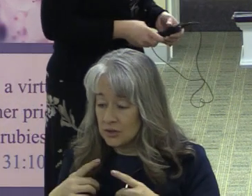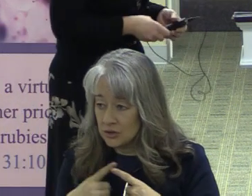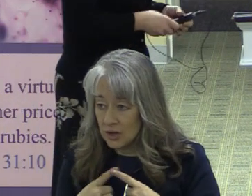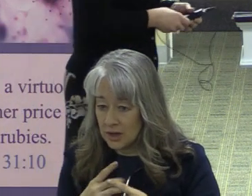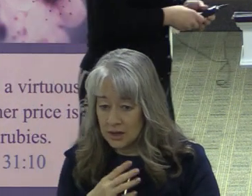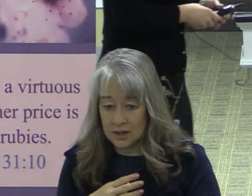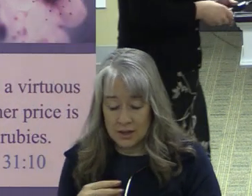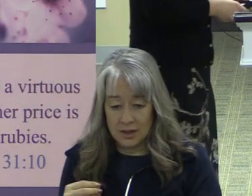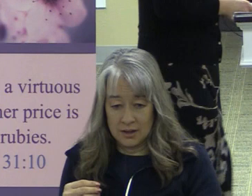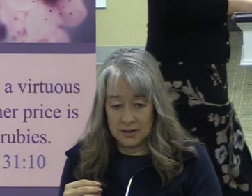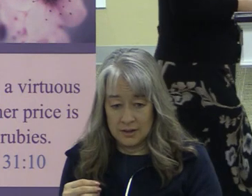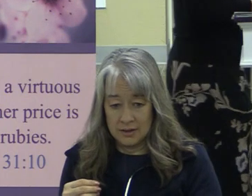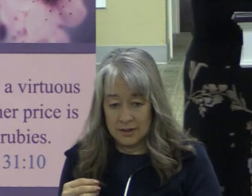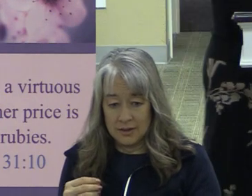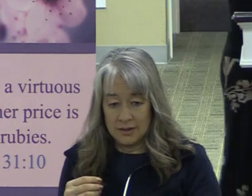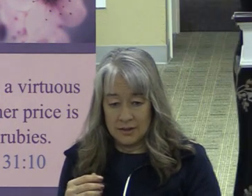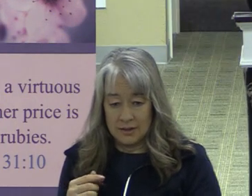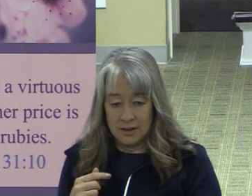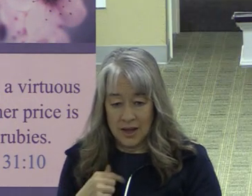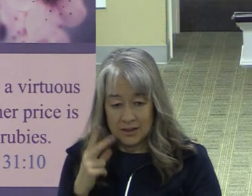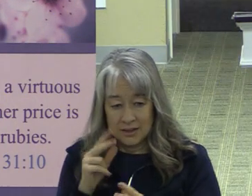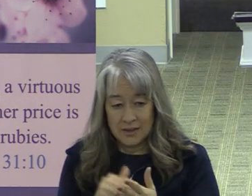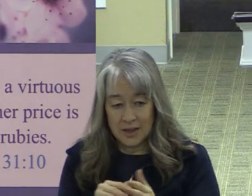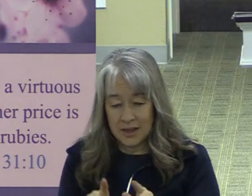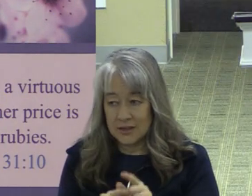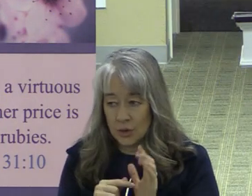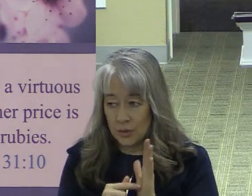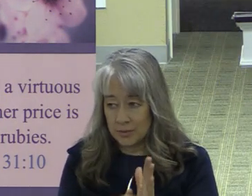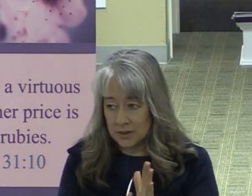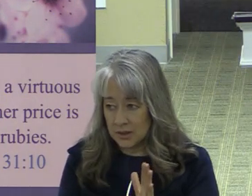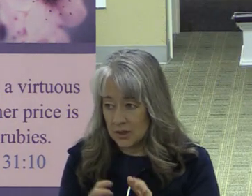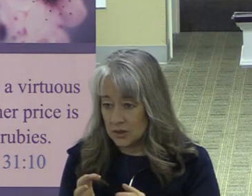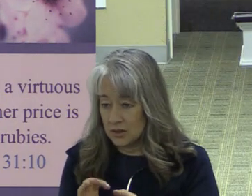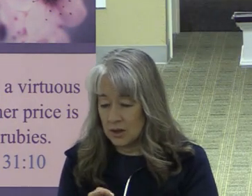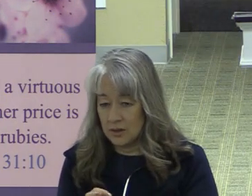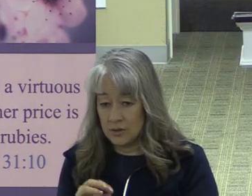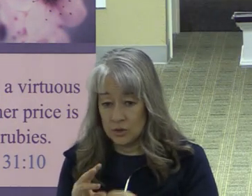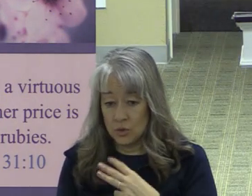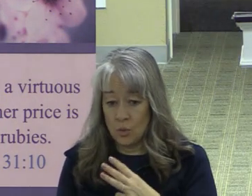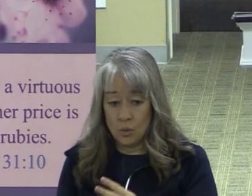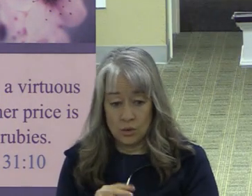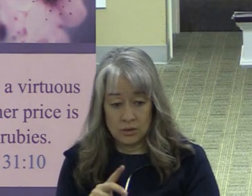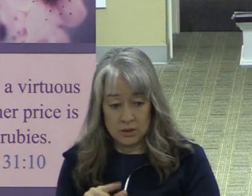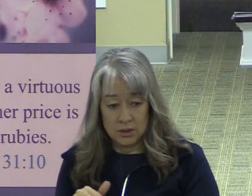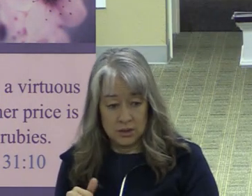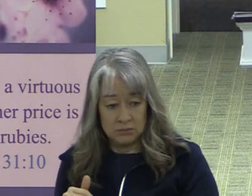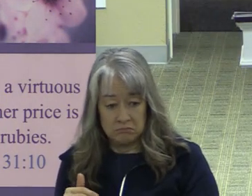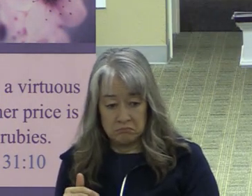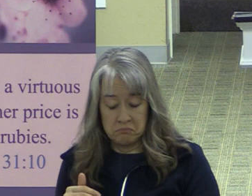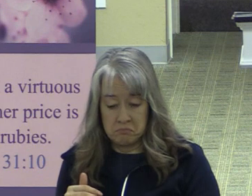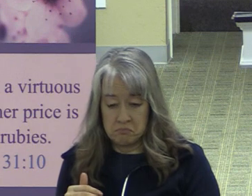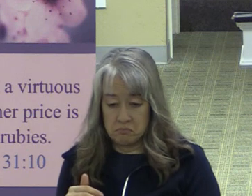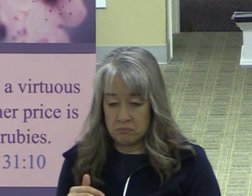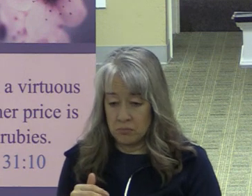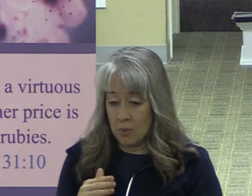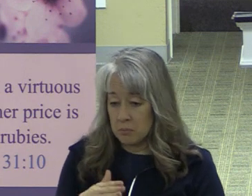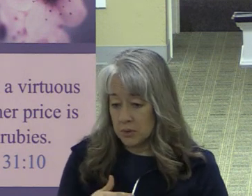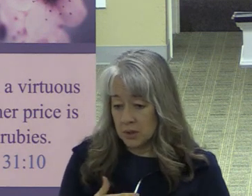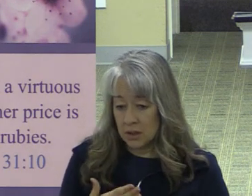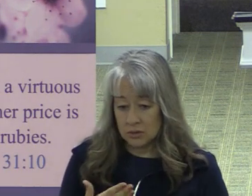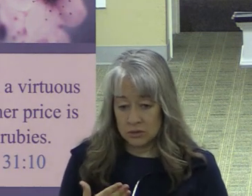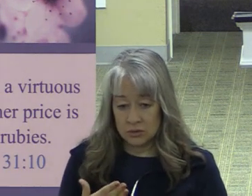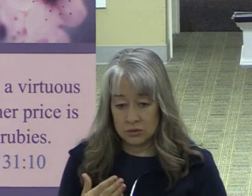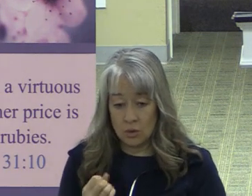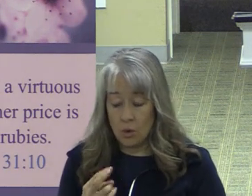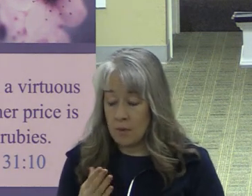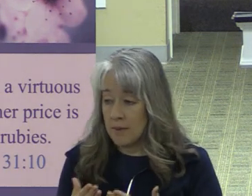dragon, and I kind of like see that as a representation of like those worldly, like whether it's worldly pleasures